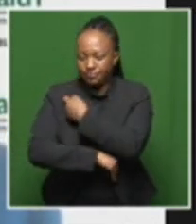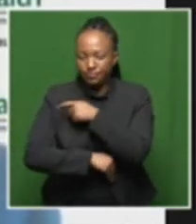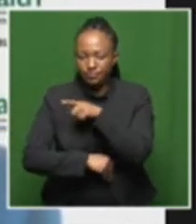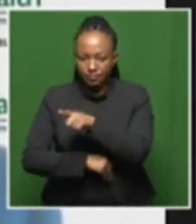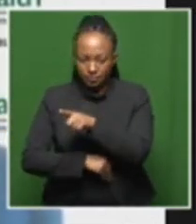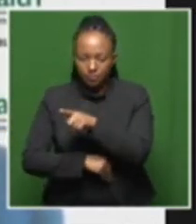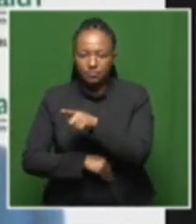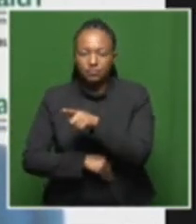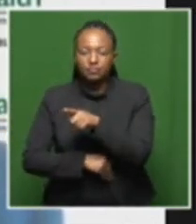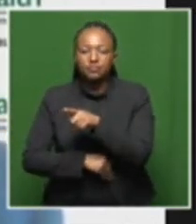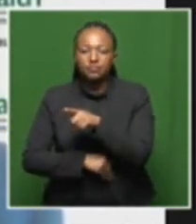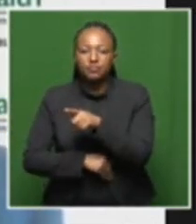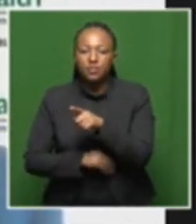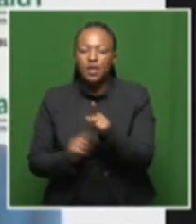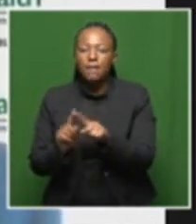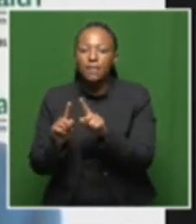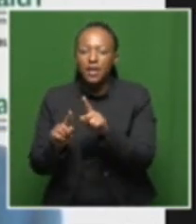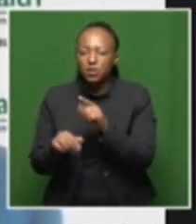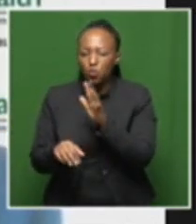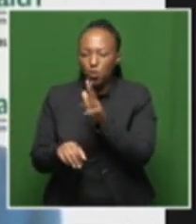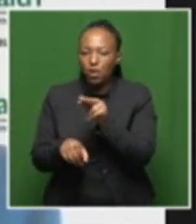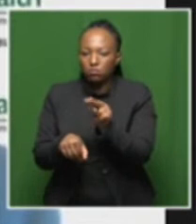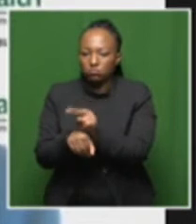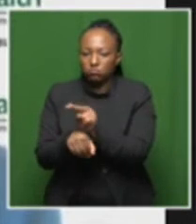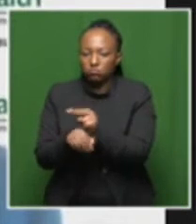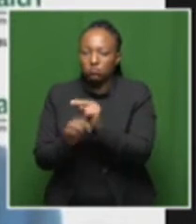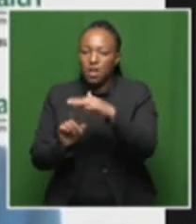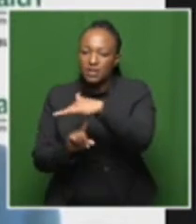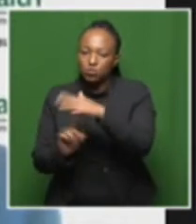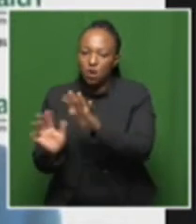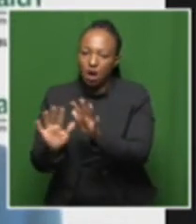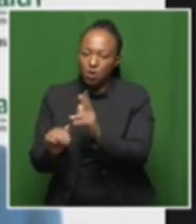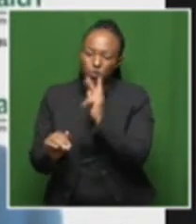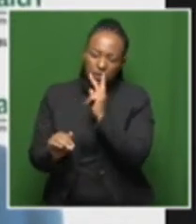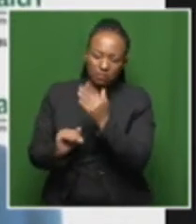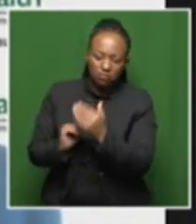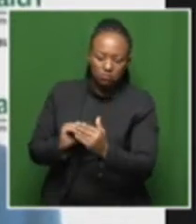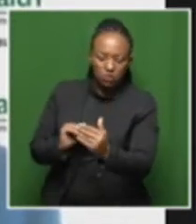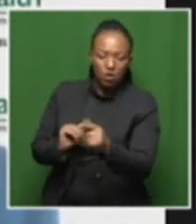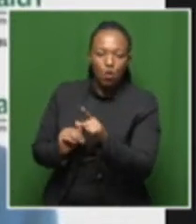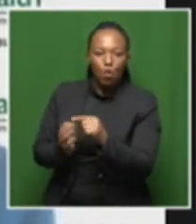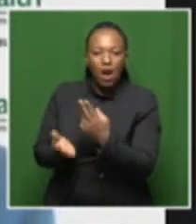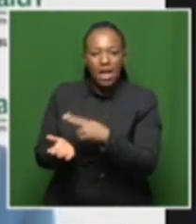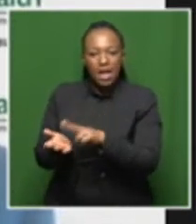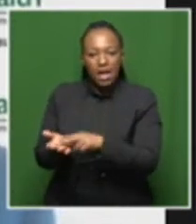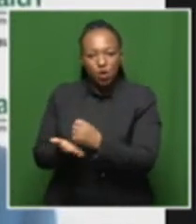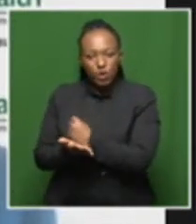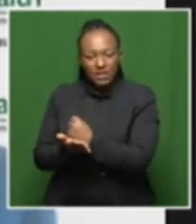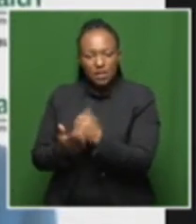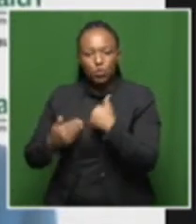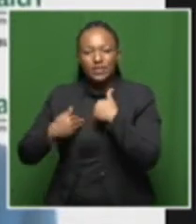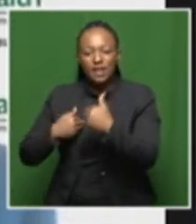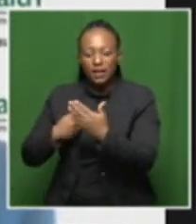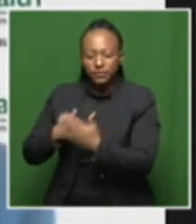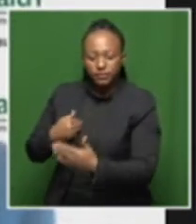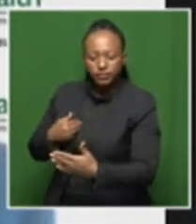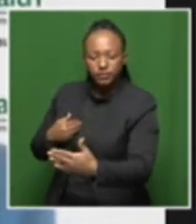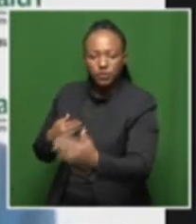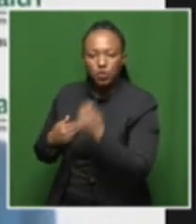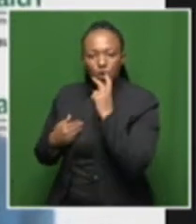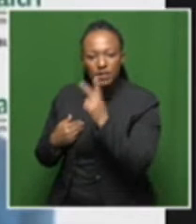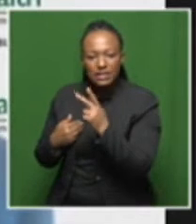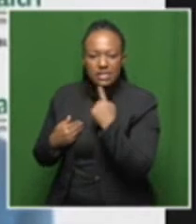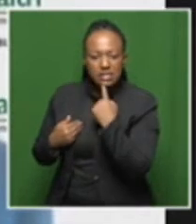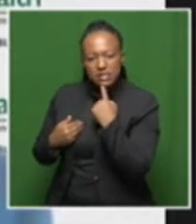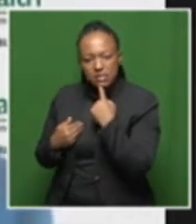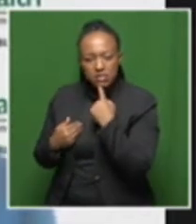move forward. But we'll be monitoring the situation as the registrations are starting to see how is